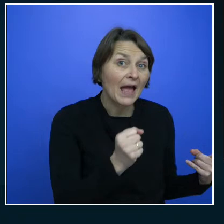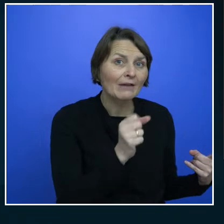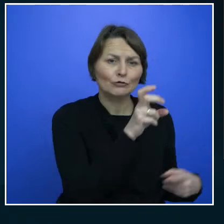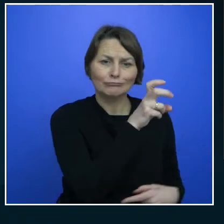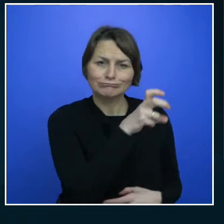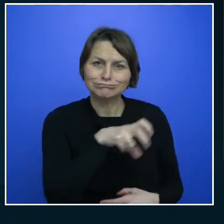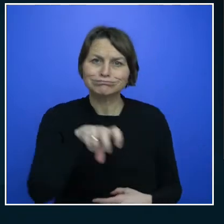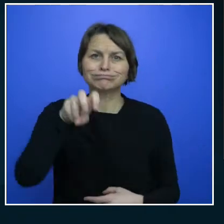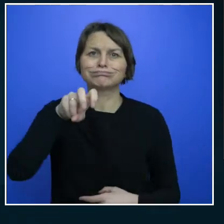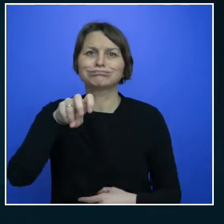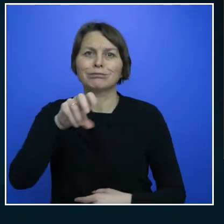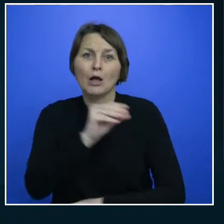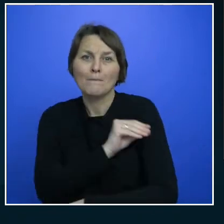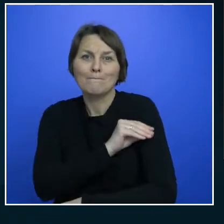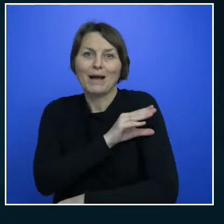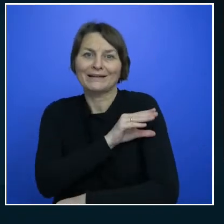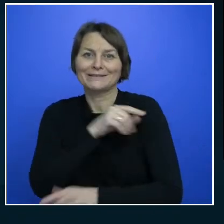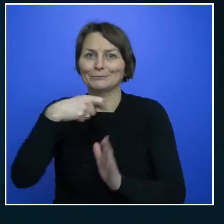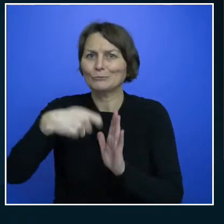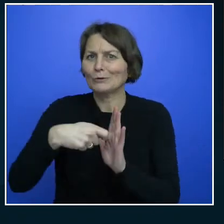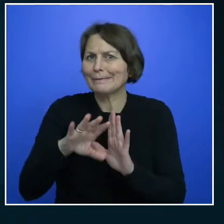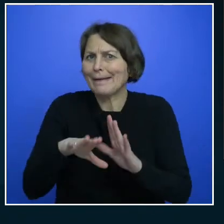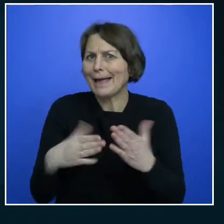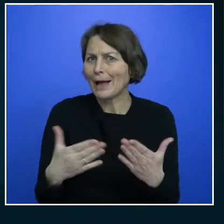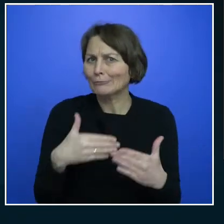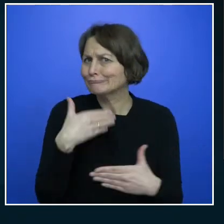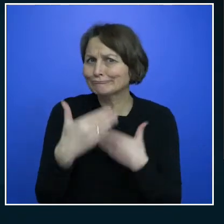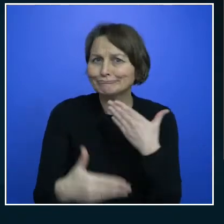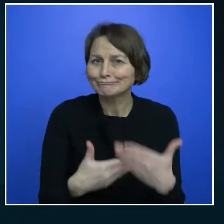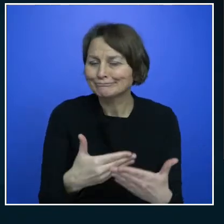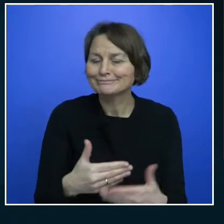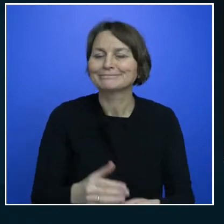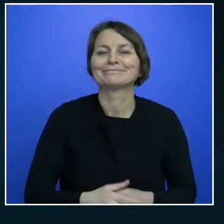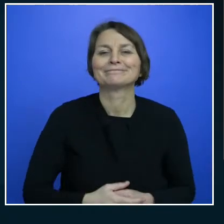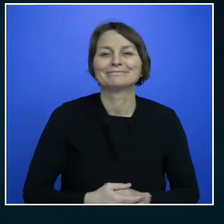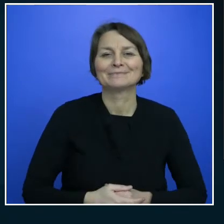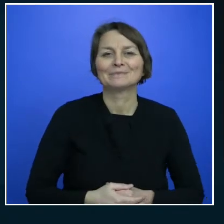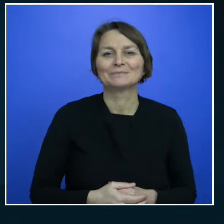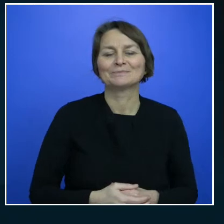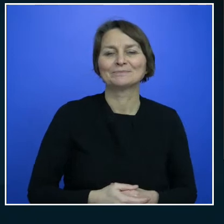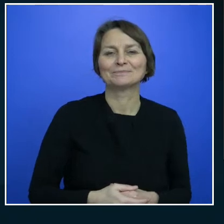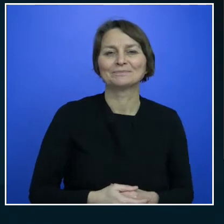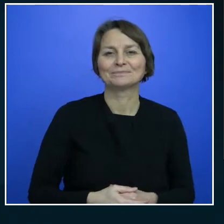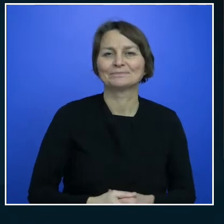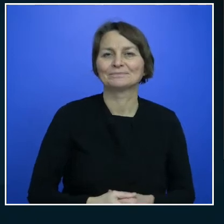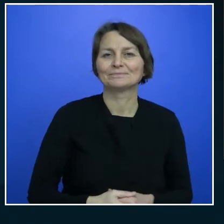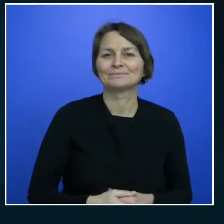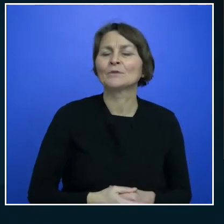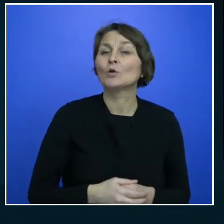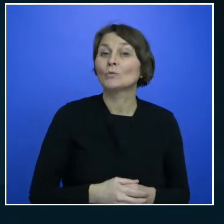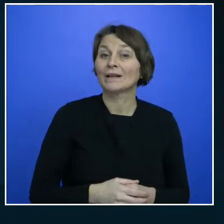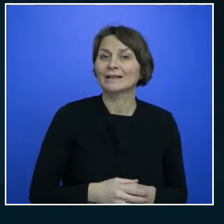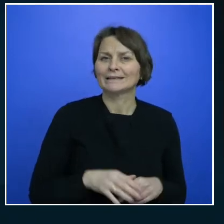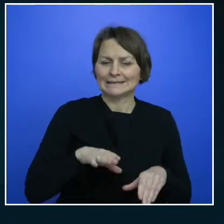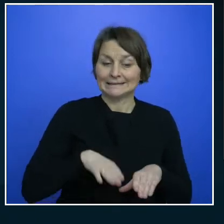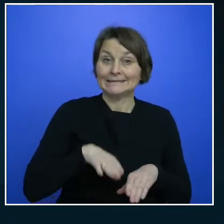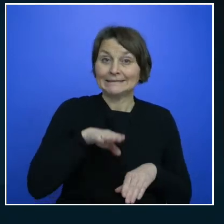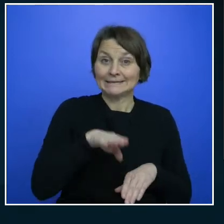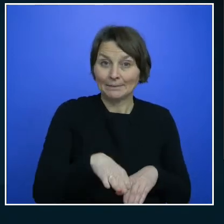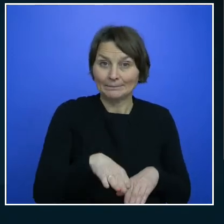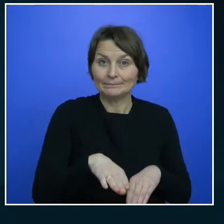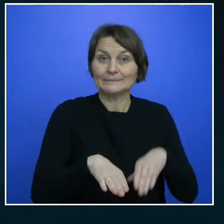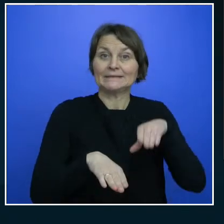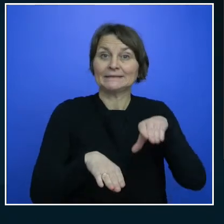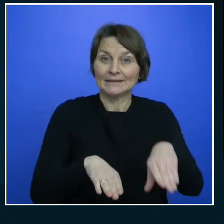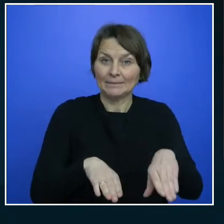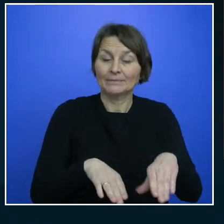get started with Project Bicep, what do? It's basically two separate steps. First, you have to install the CLI, which